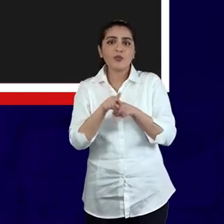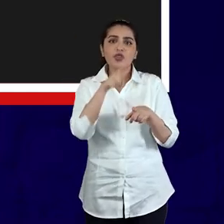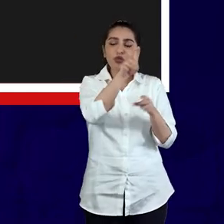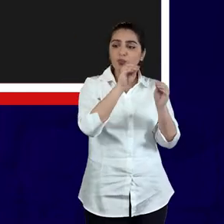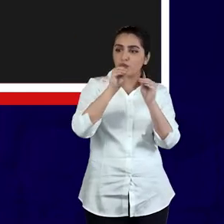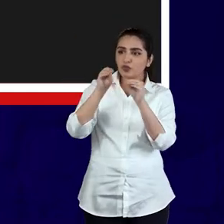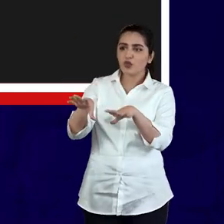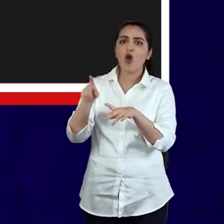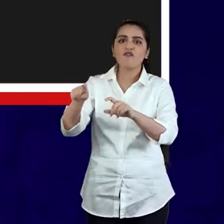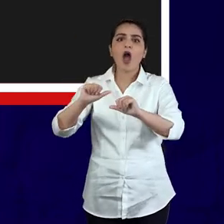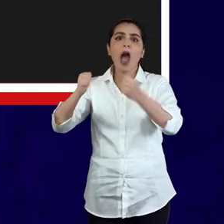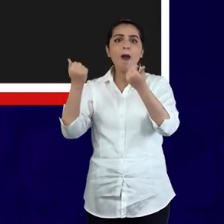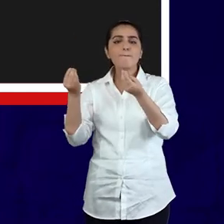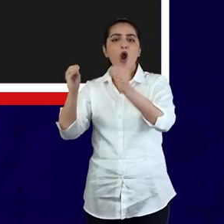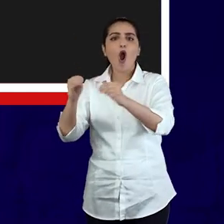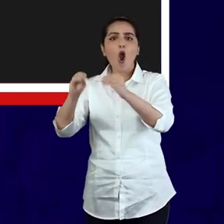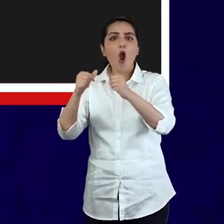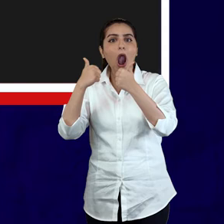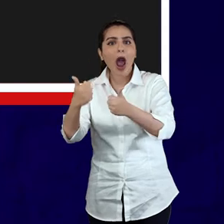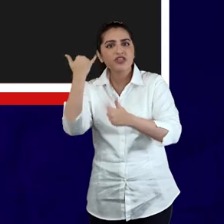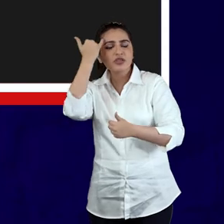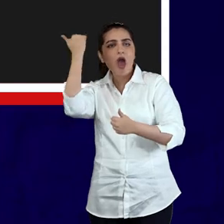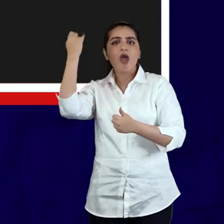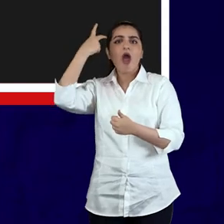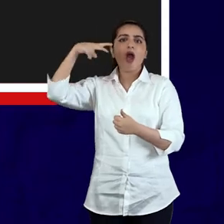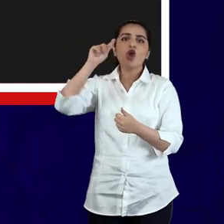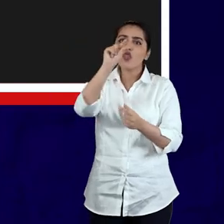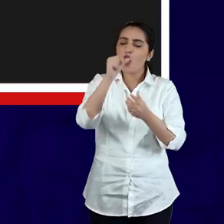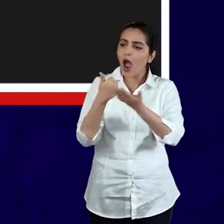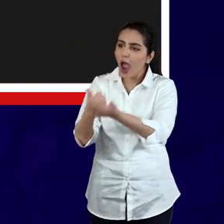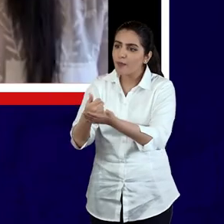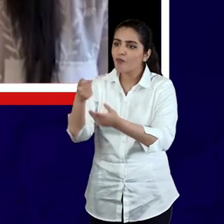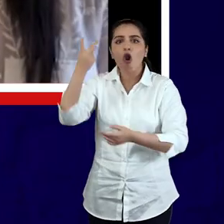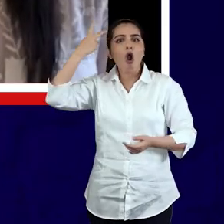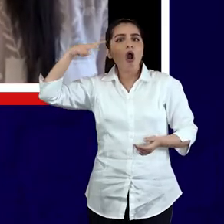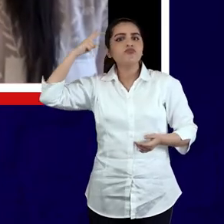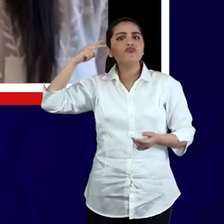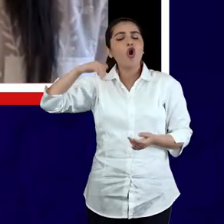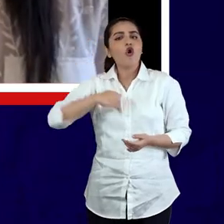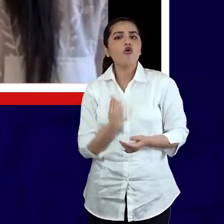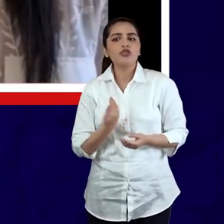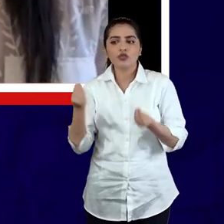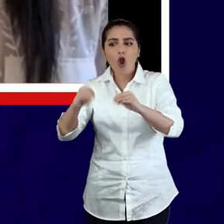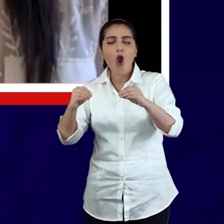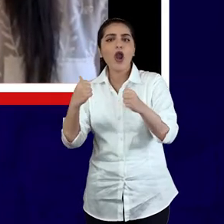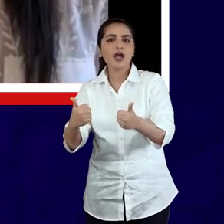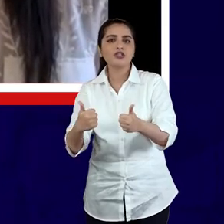yeah. You give them something, but they care and they make it even more elevated. Absolutely. And I always say that,